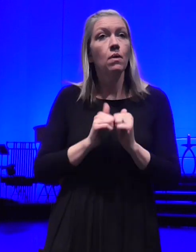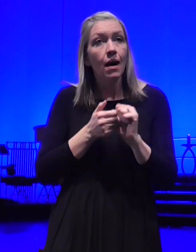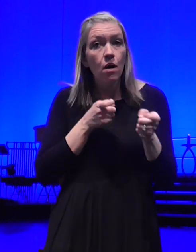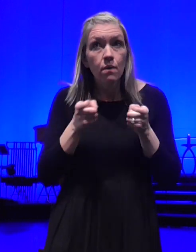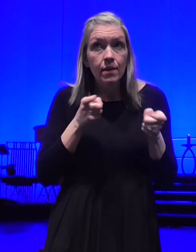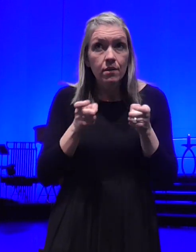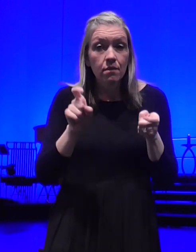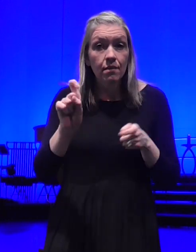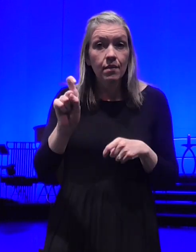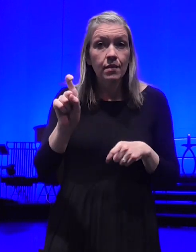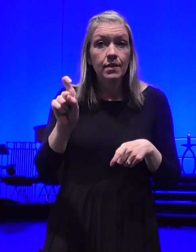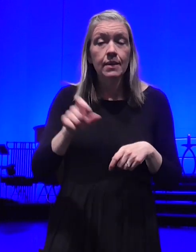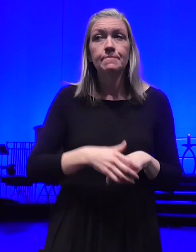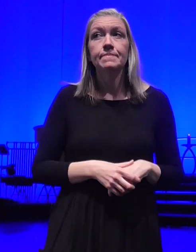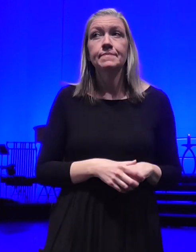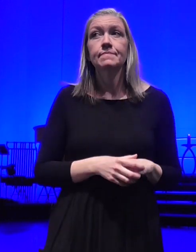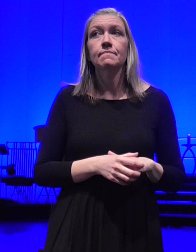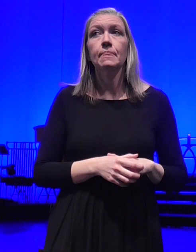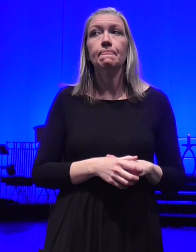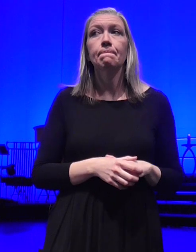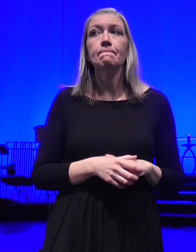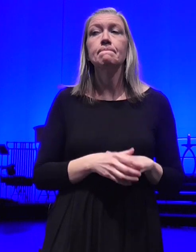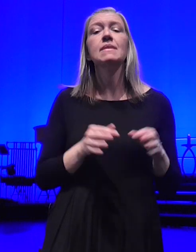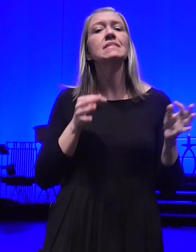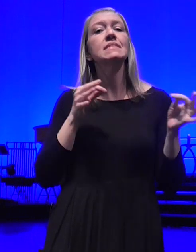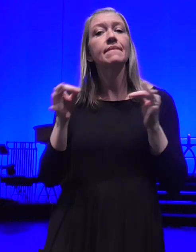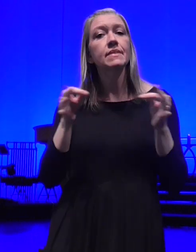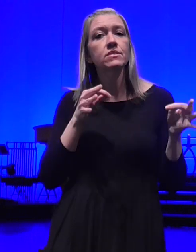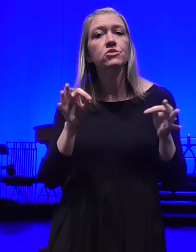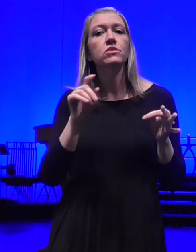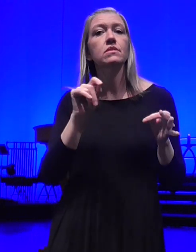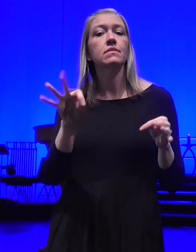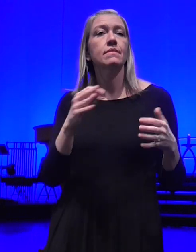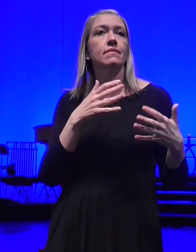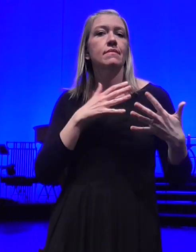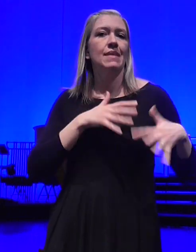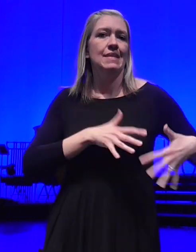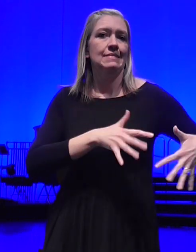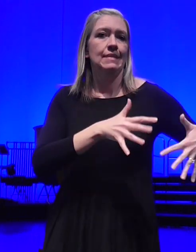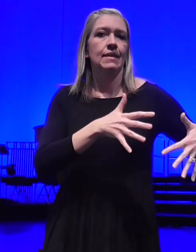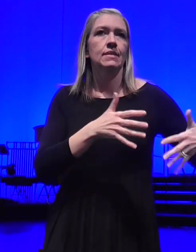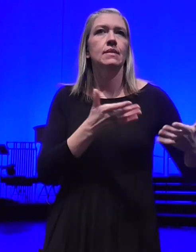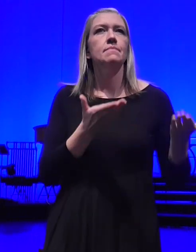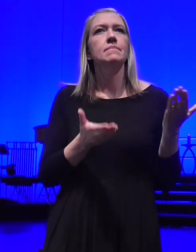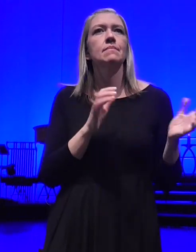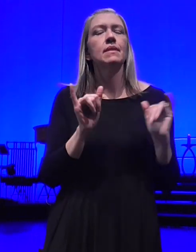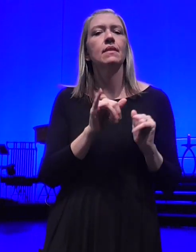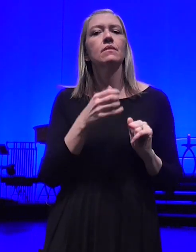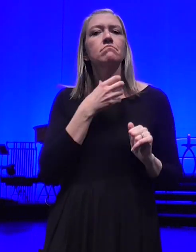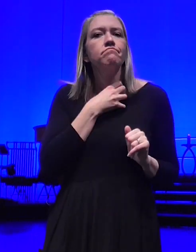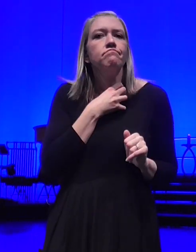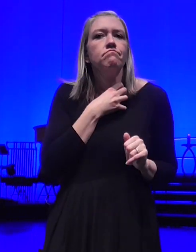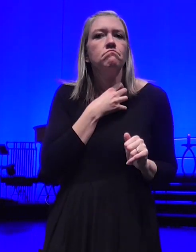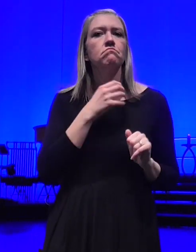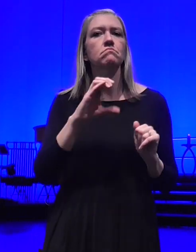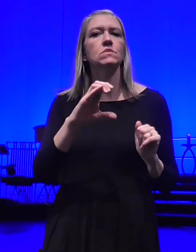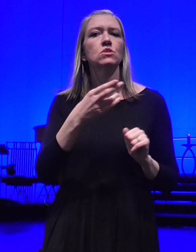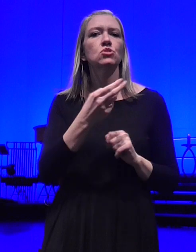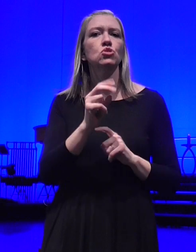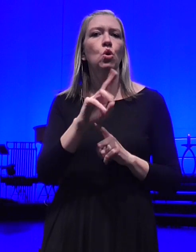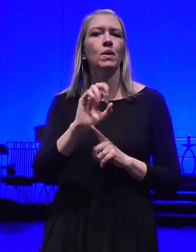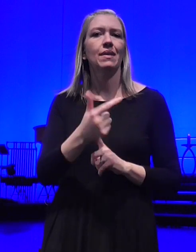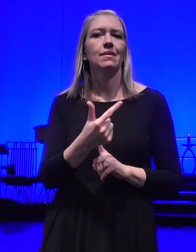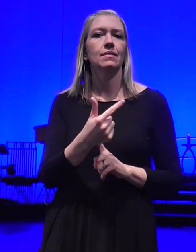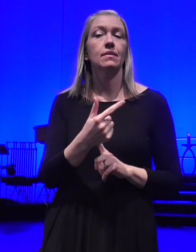it? The definition of anxiety might be choking. And in the